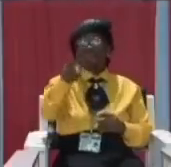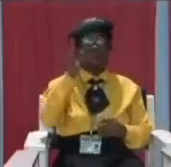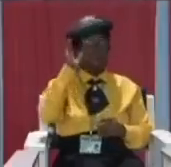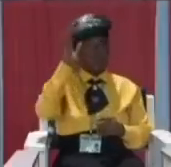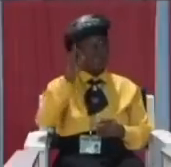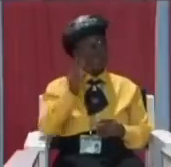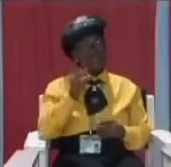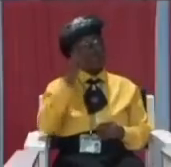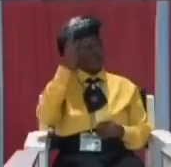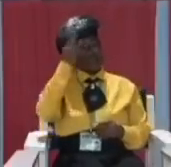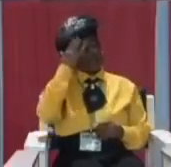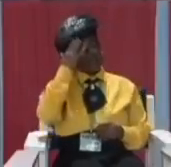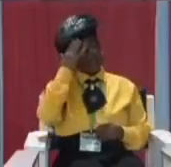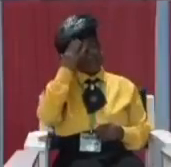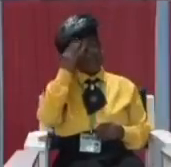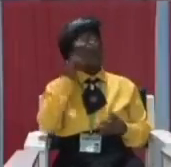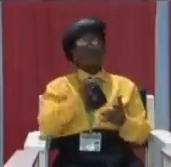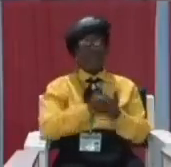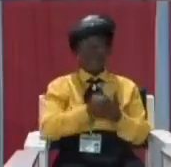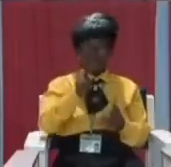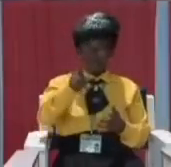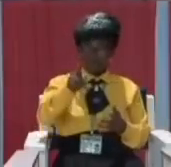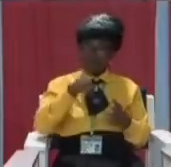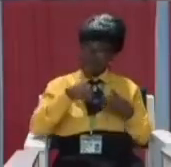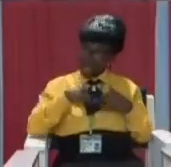you have missed something serious.